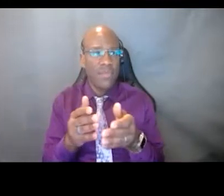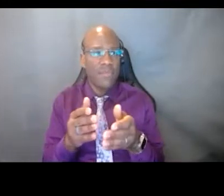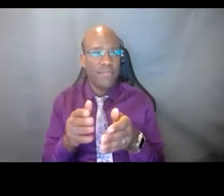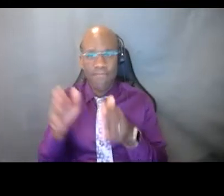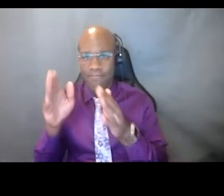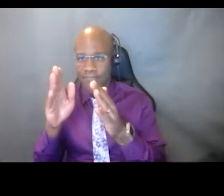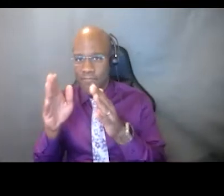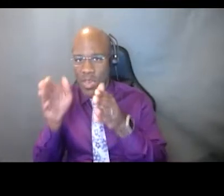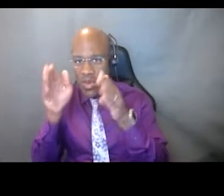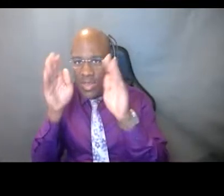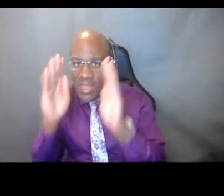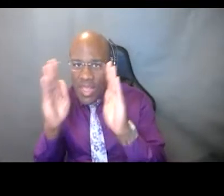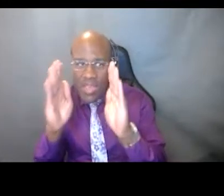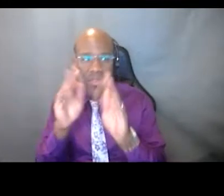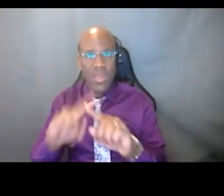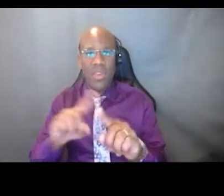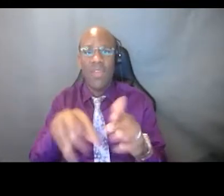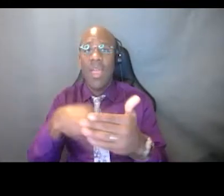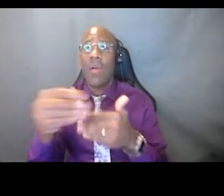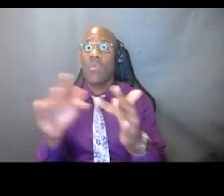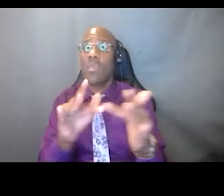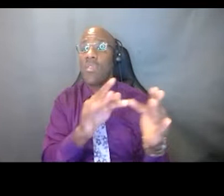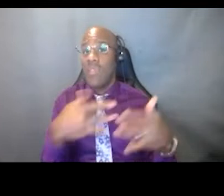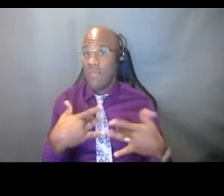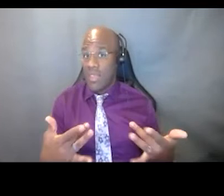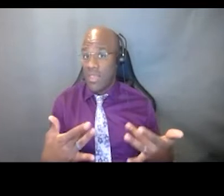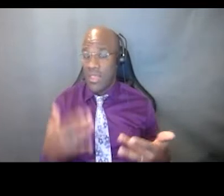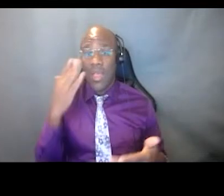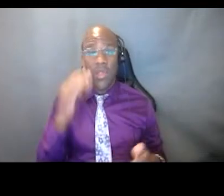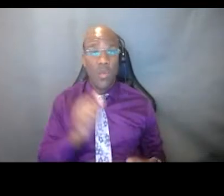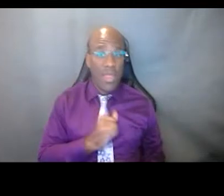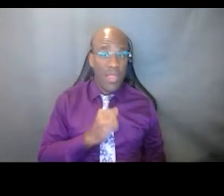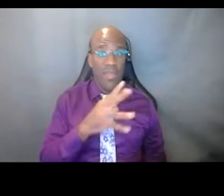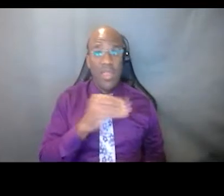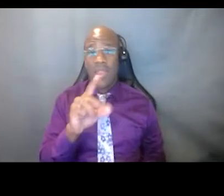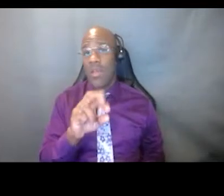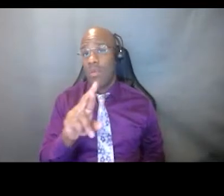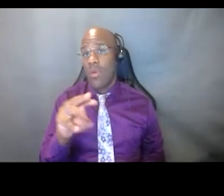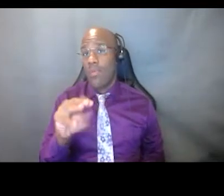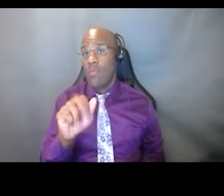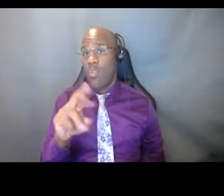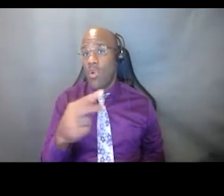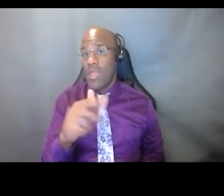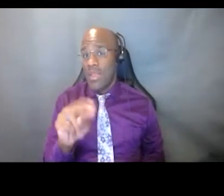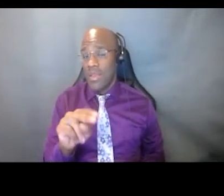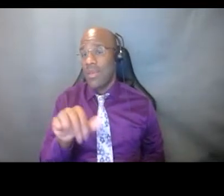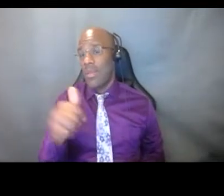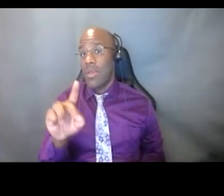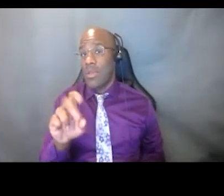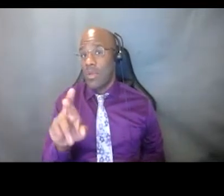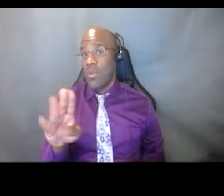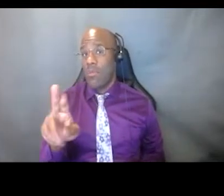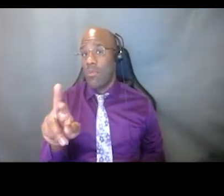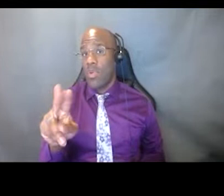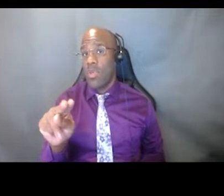outreach events. I know myself and the other facilitators, Dr. Morgan is one of them. We have another one who is Dr. Burns. We really take